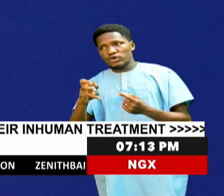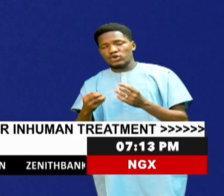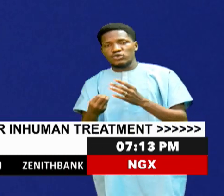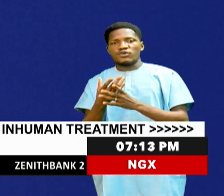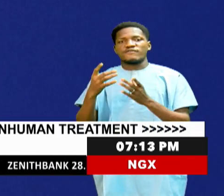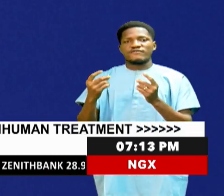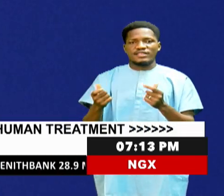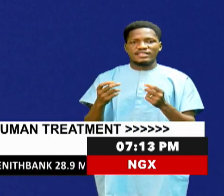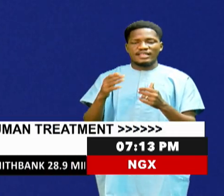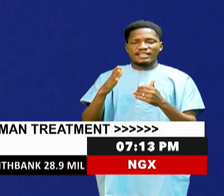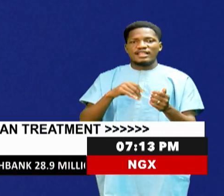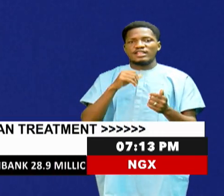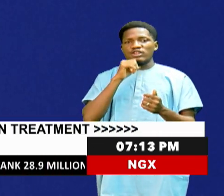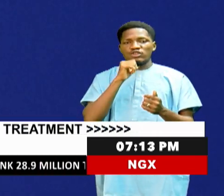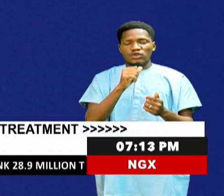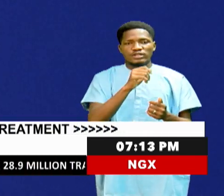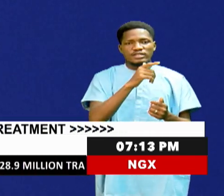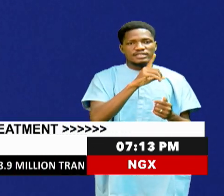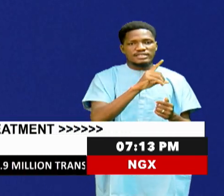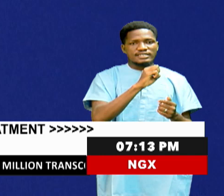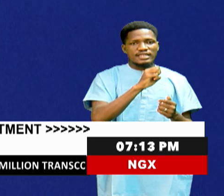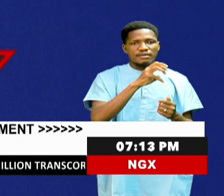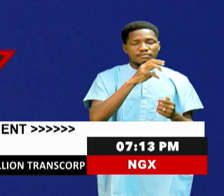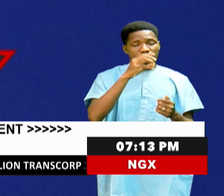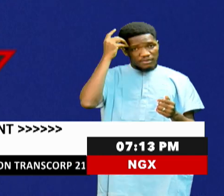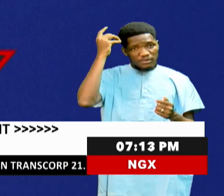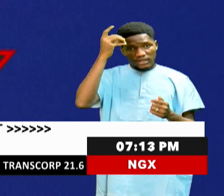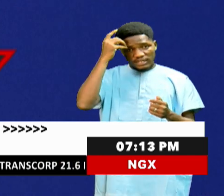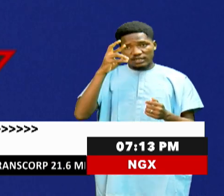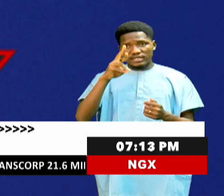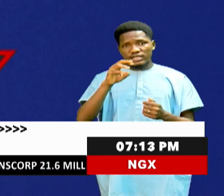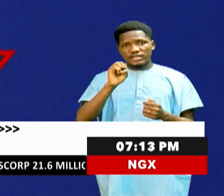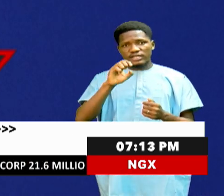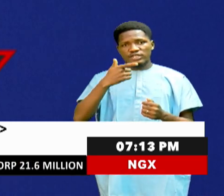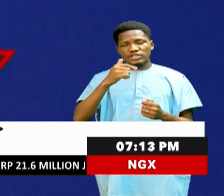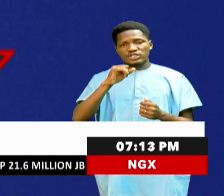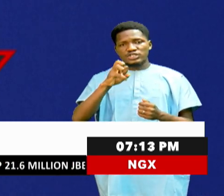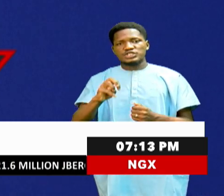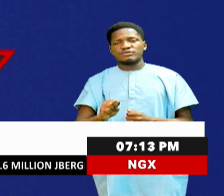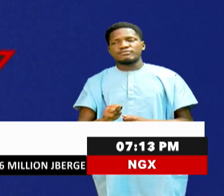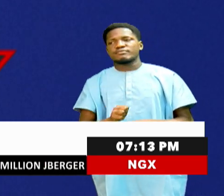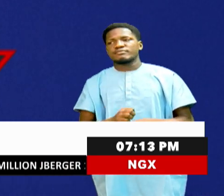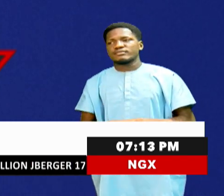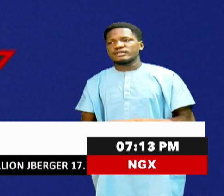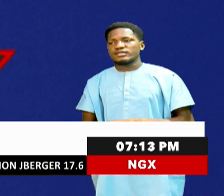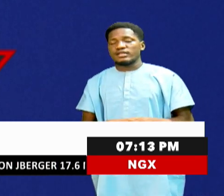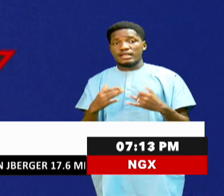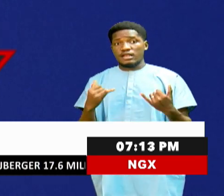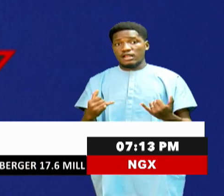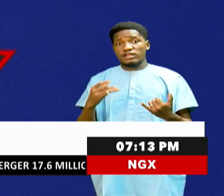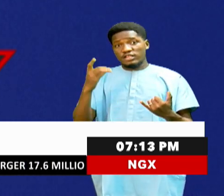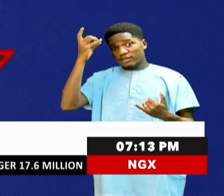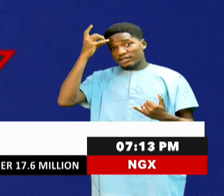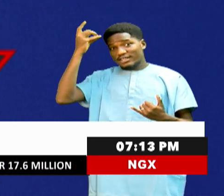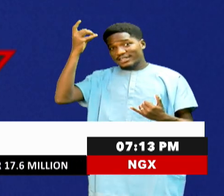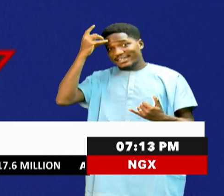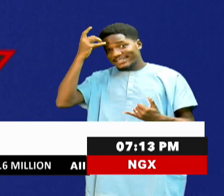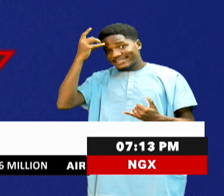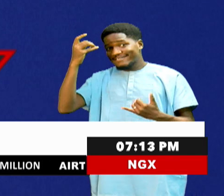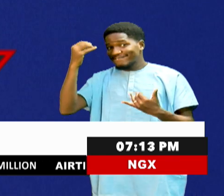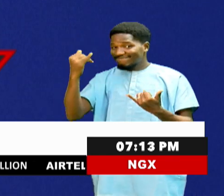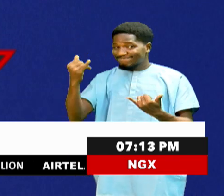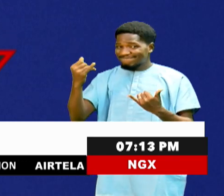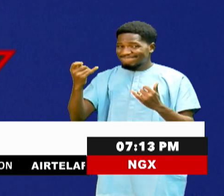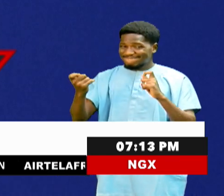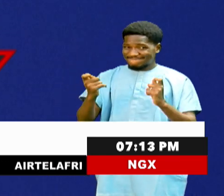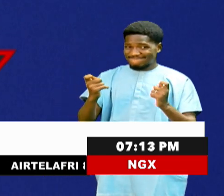time when democracies are going through a rough patch, and it is, in some sense, quite crucial